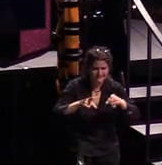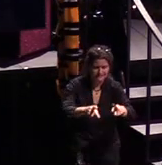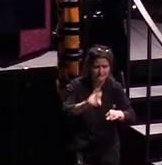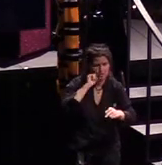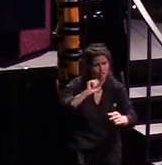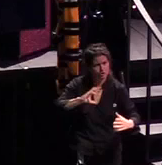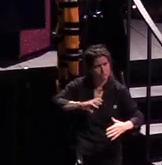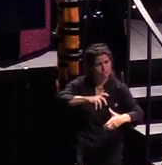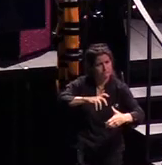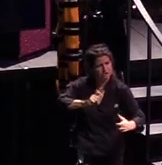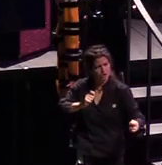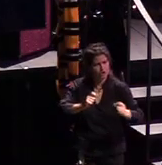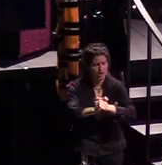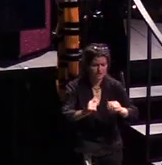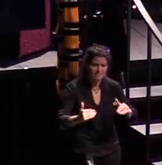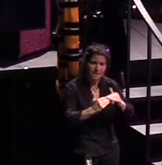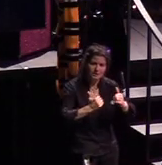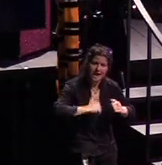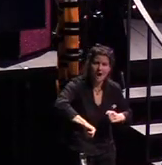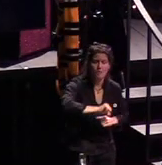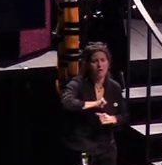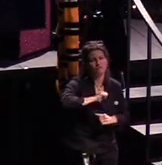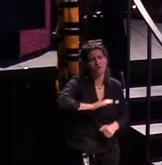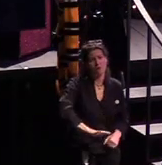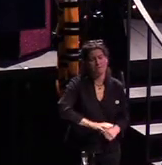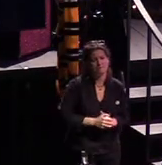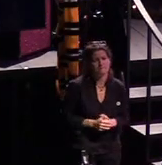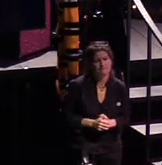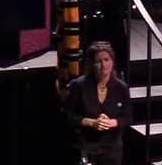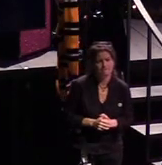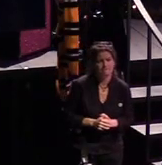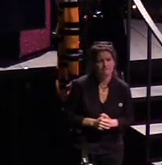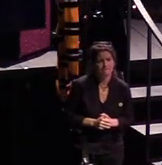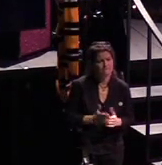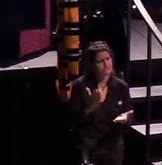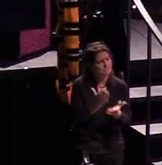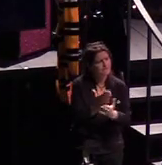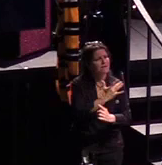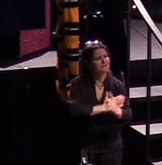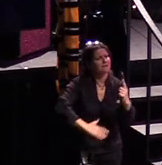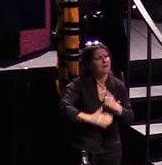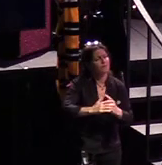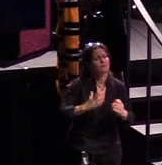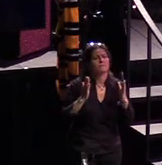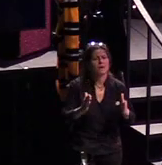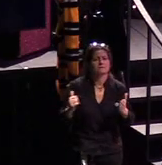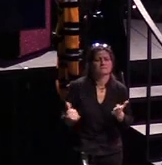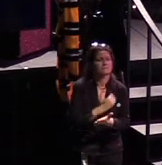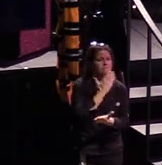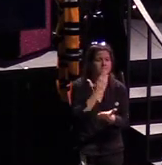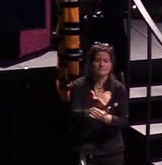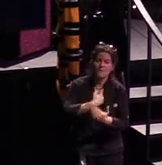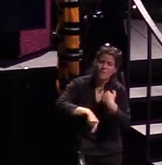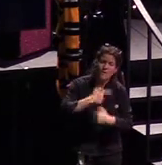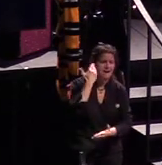collective requirements biscuit biscuit as a society we must ensure we never